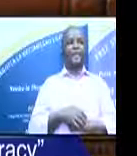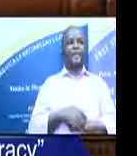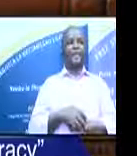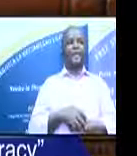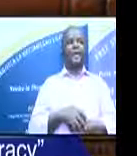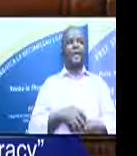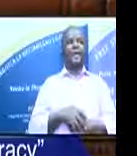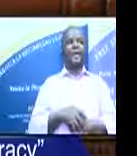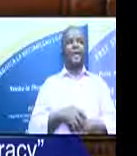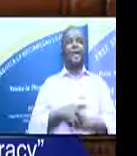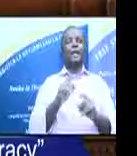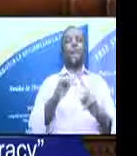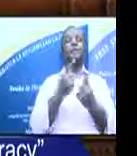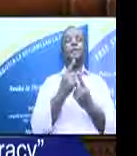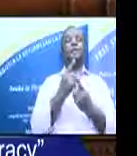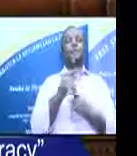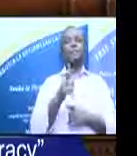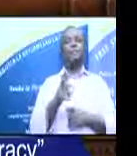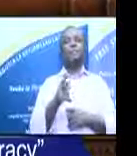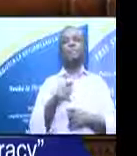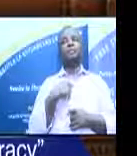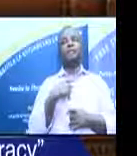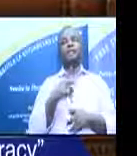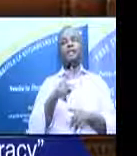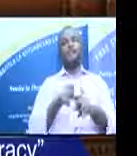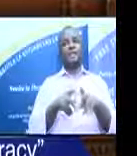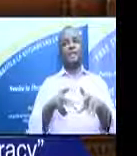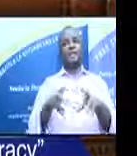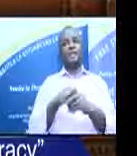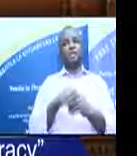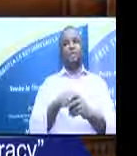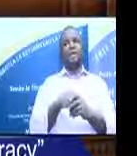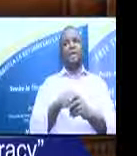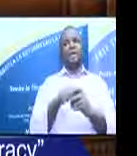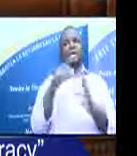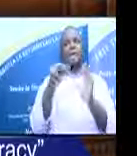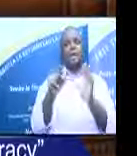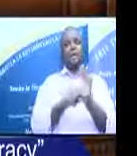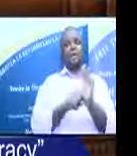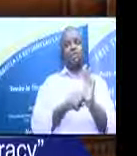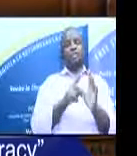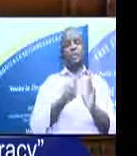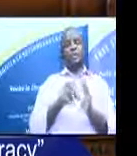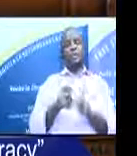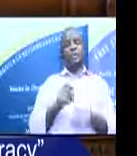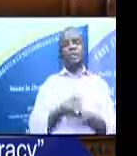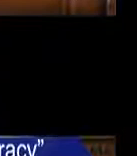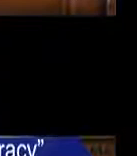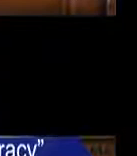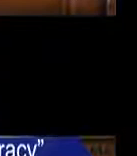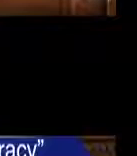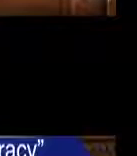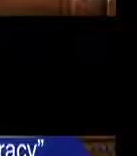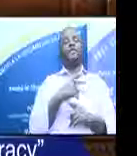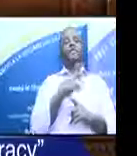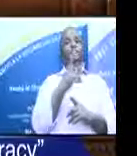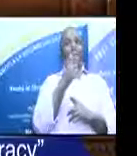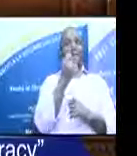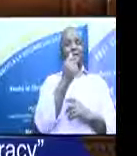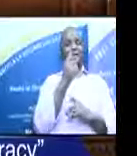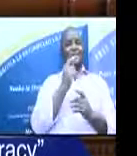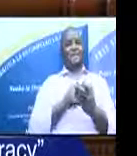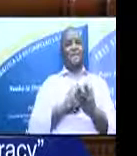department also did not include all instances of irregular expenditure incurred in the notes to the financial restatements